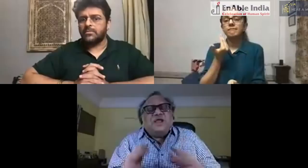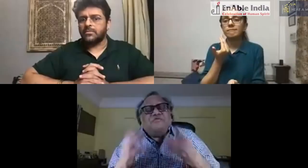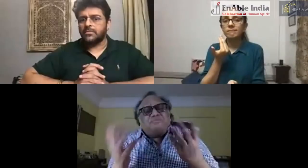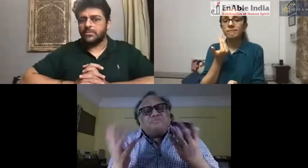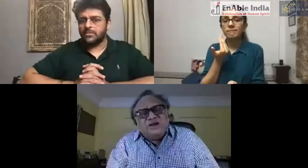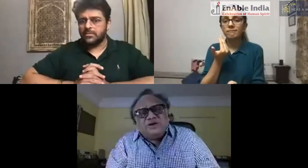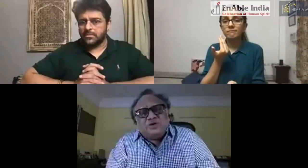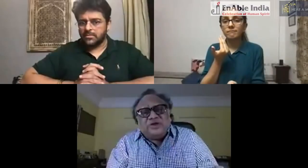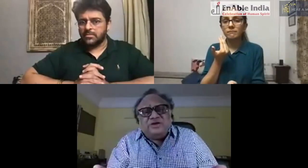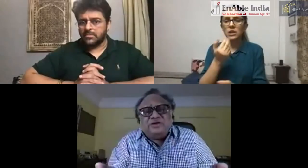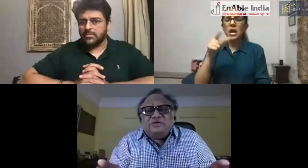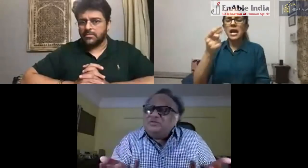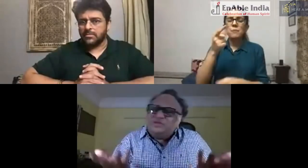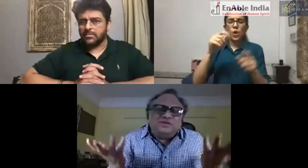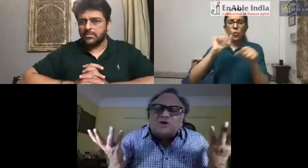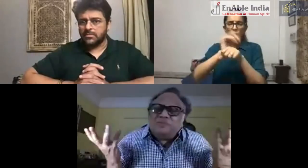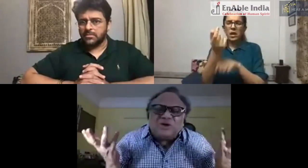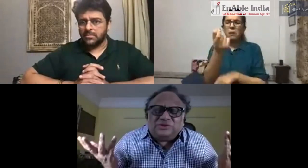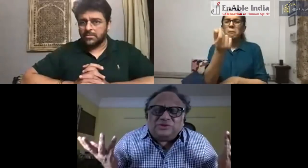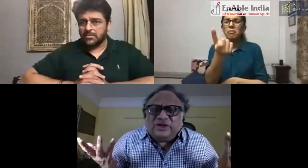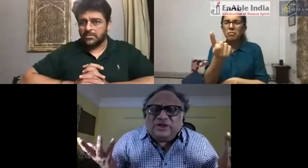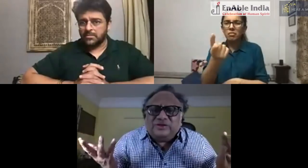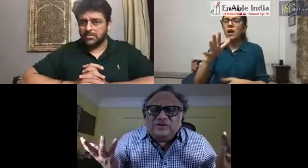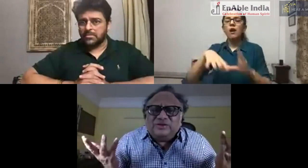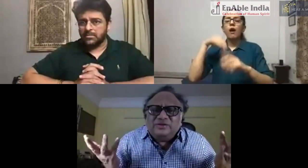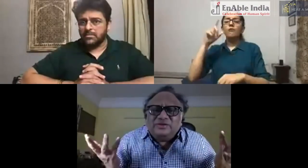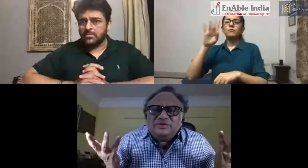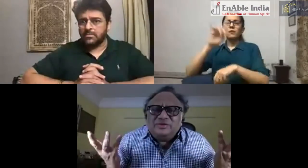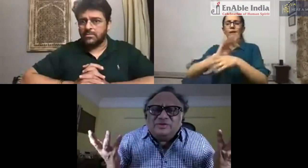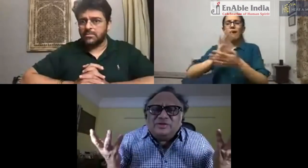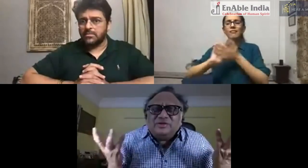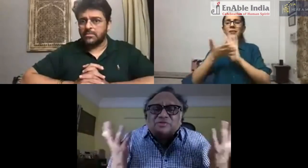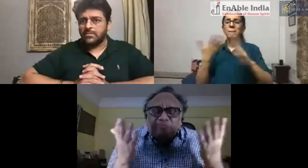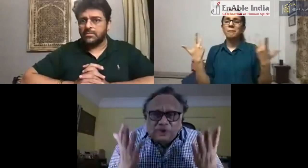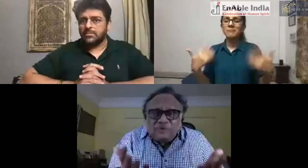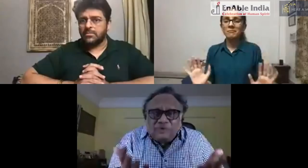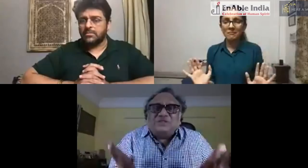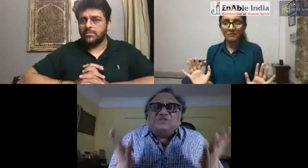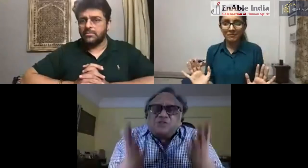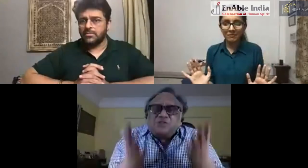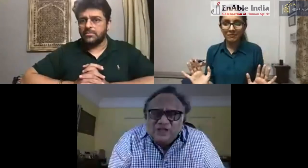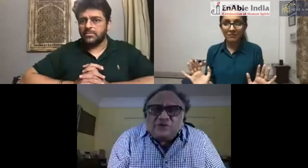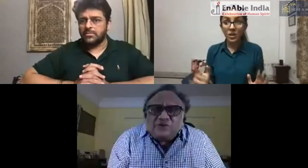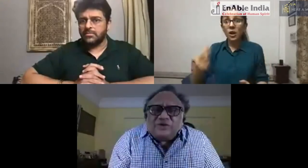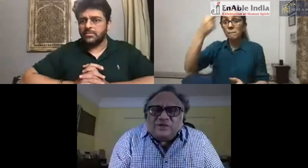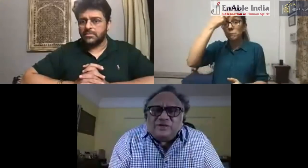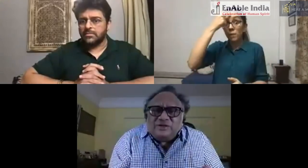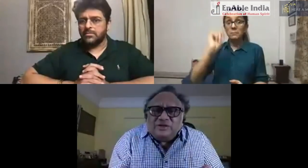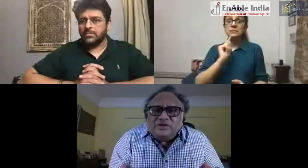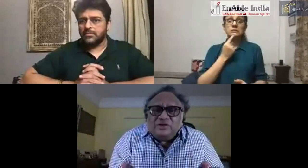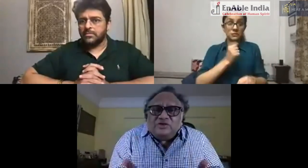If you have mild COVID, then you come out of it. The problem is the severe COVID.